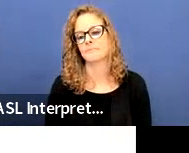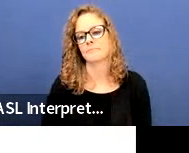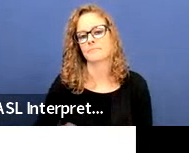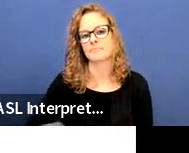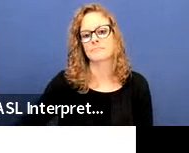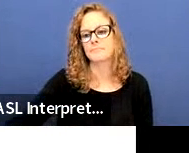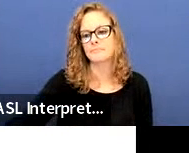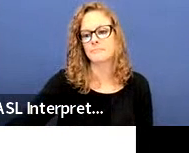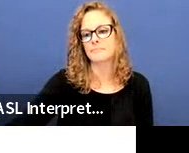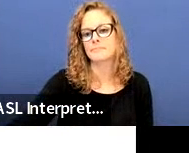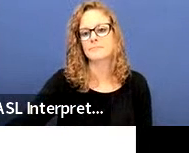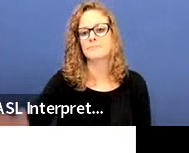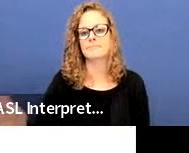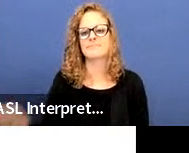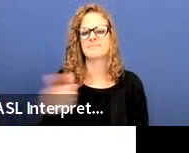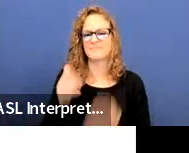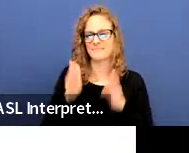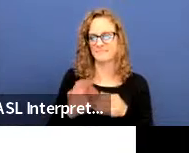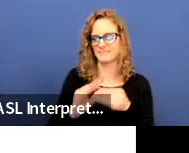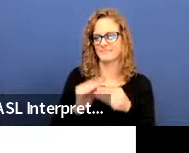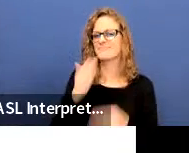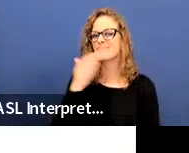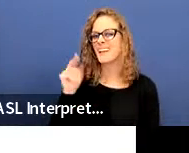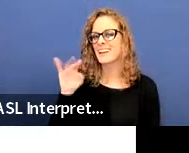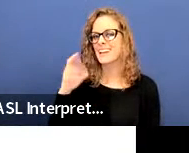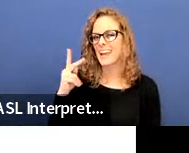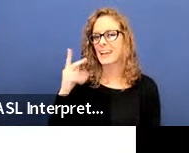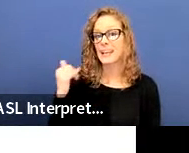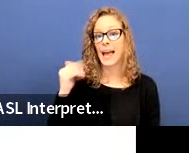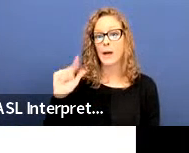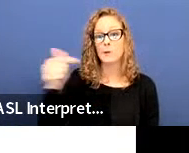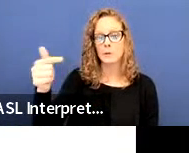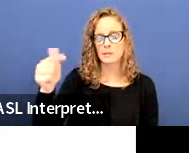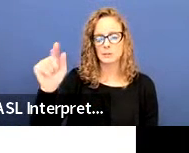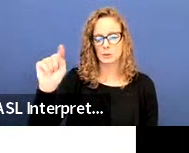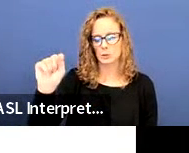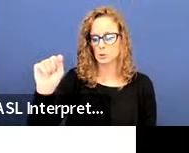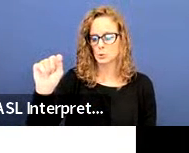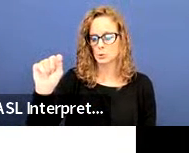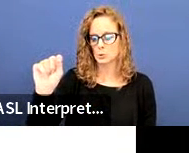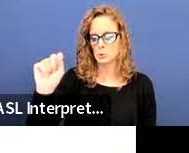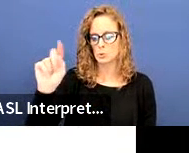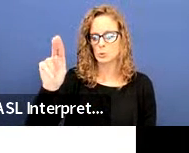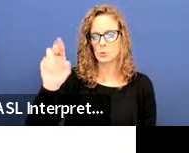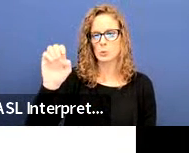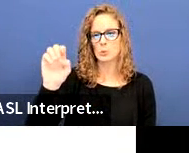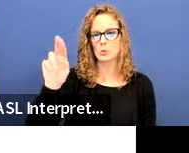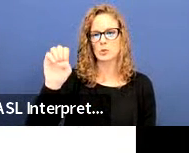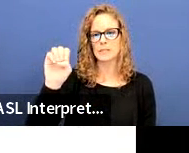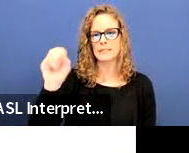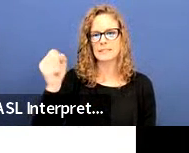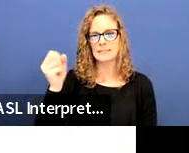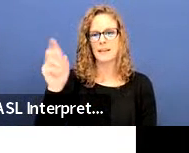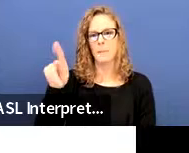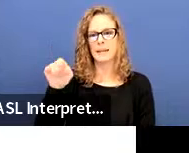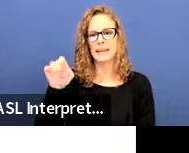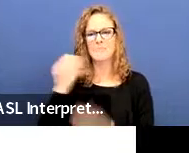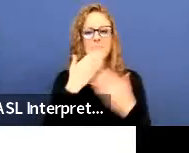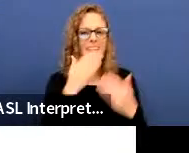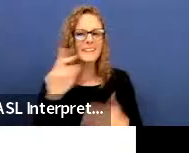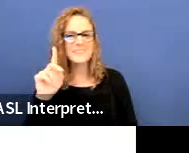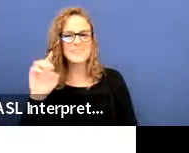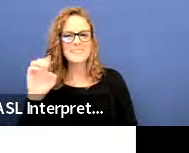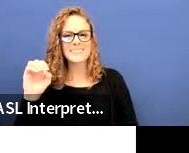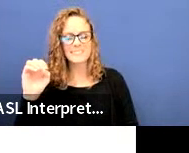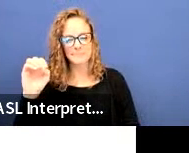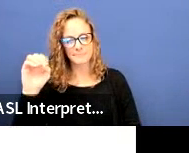All right, thanks, Nick. And now we're on to Tueri's update. Thank you, Donata. Thanks,